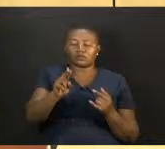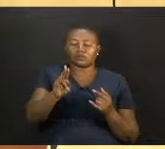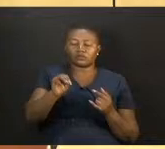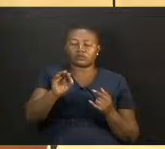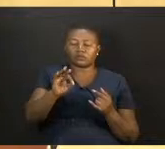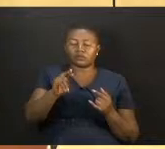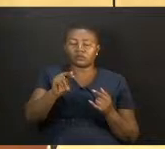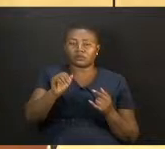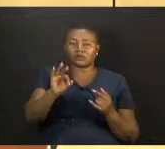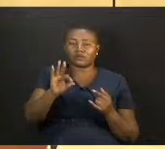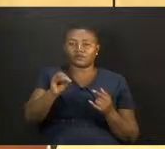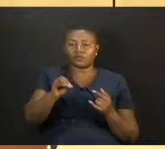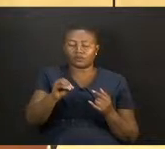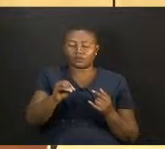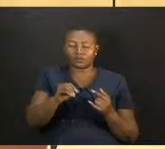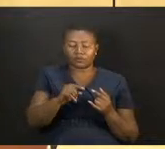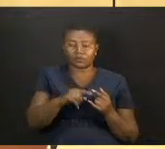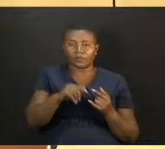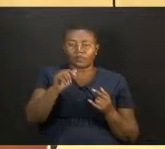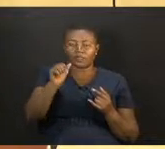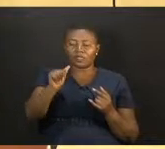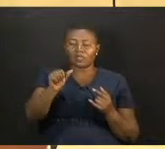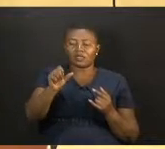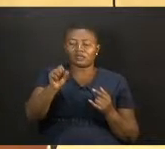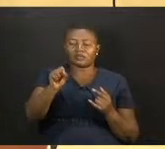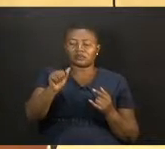VII, Asamama,